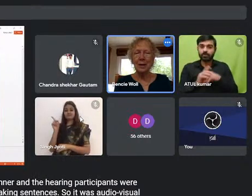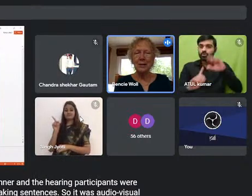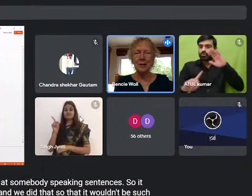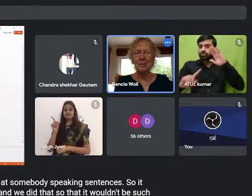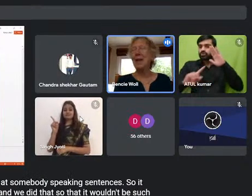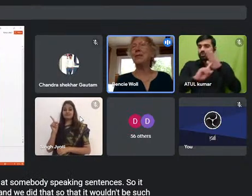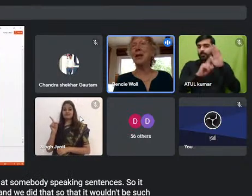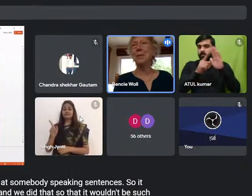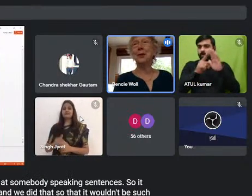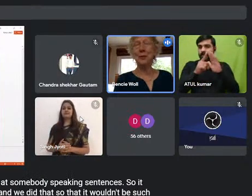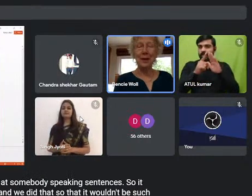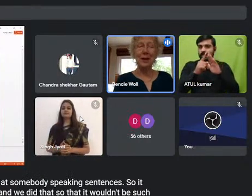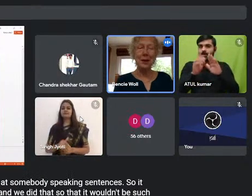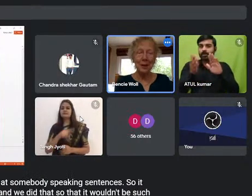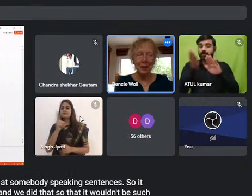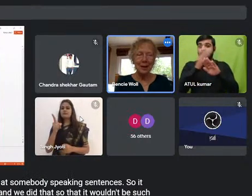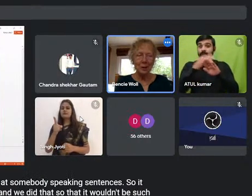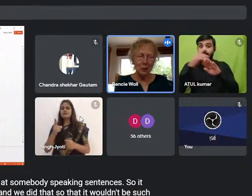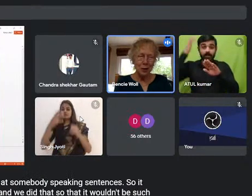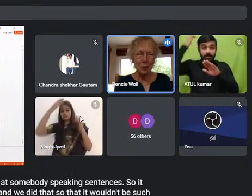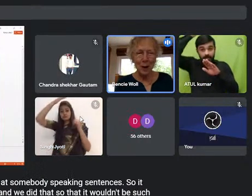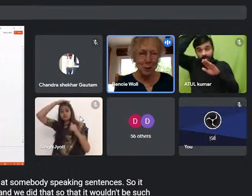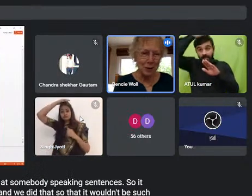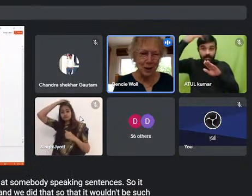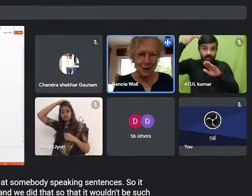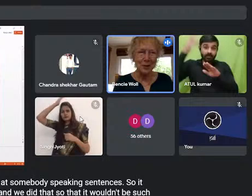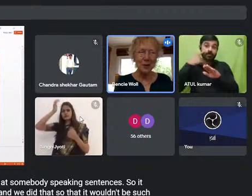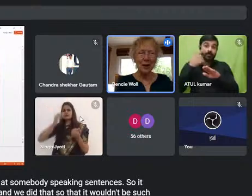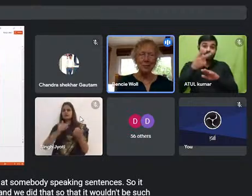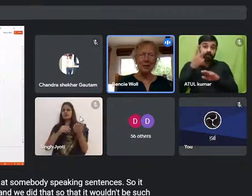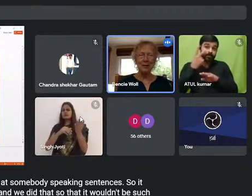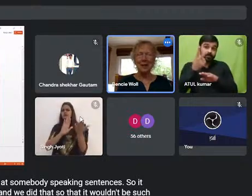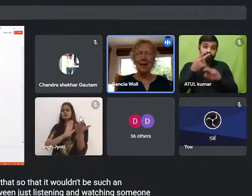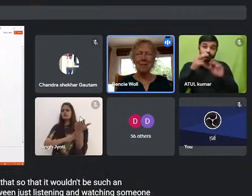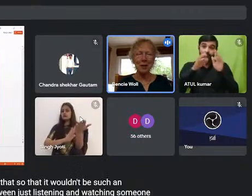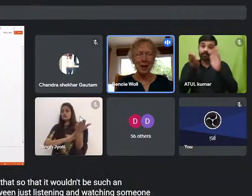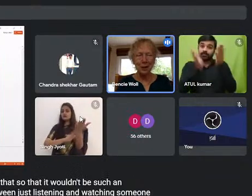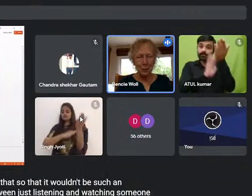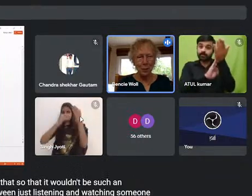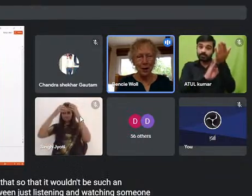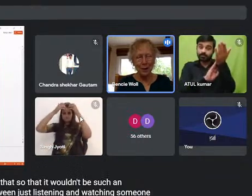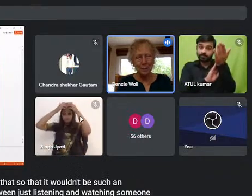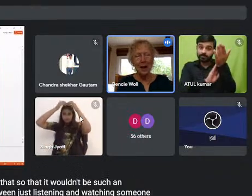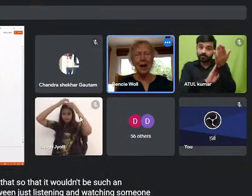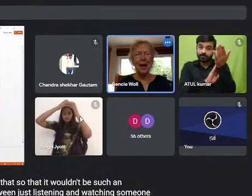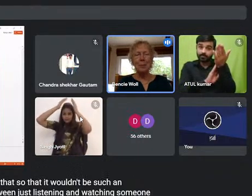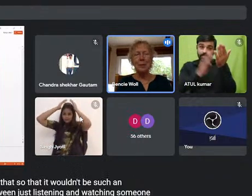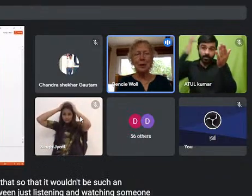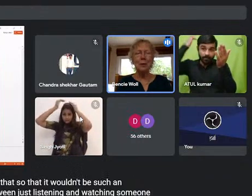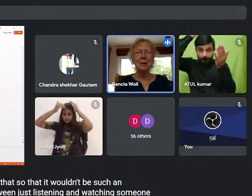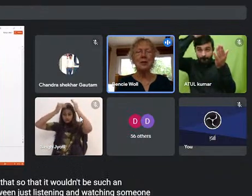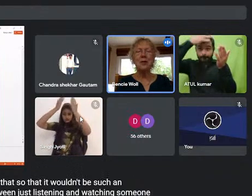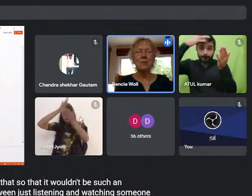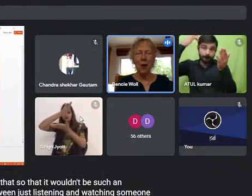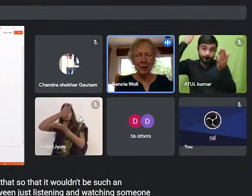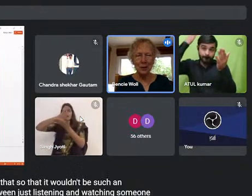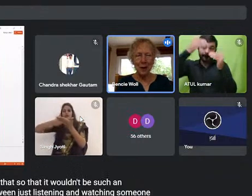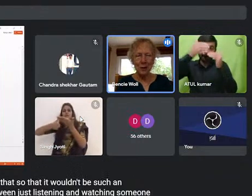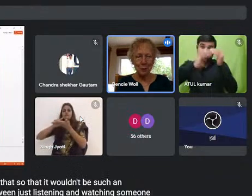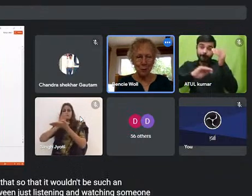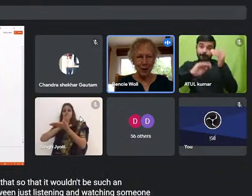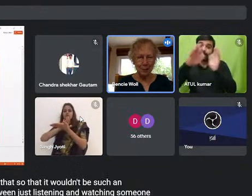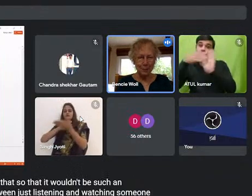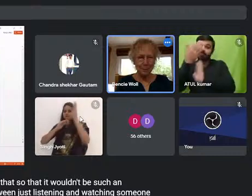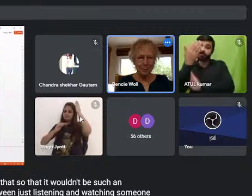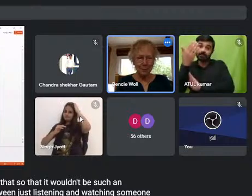a left hemisphere. You can just about see that it's the left side of the brain, and below is the right